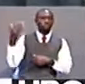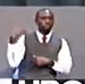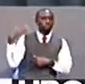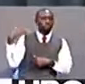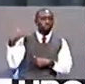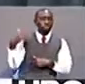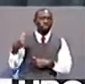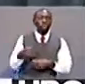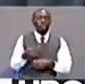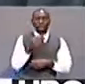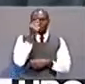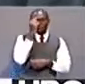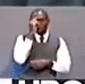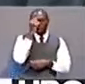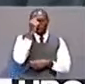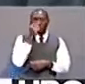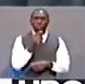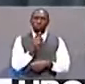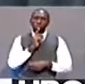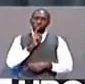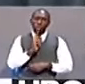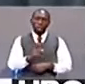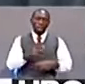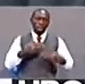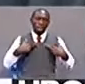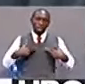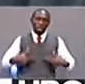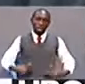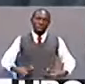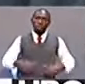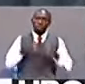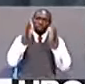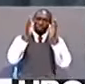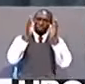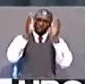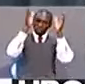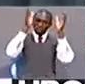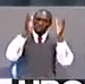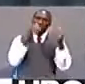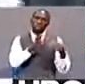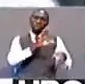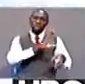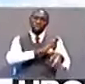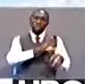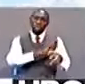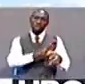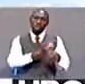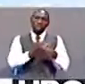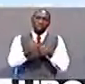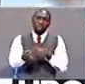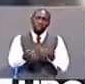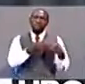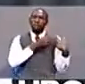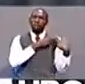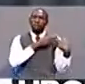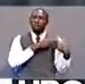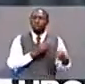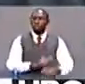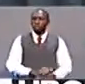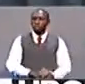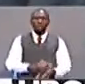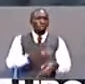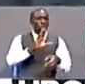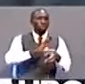ensure that the health of the Archbishop was taken care of by the Church. And the Church did not stop there.